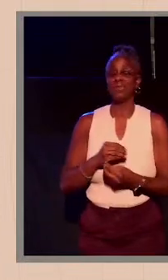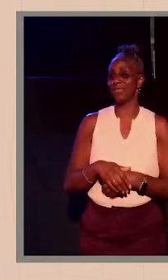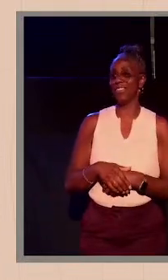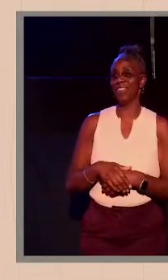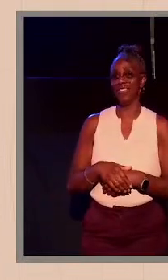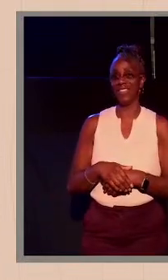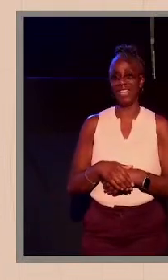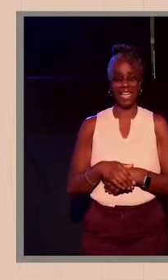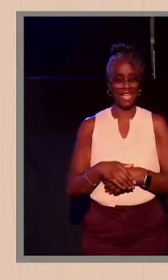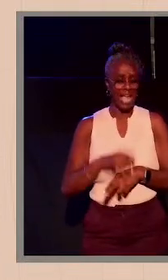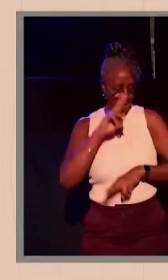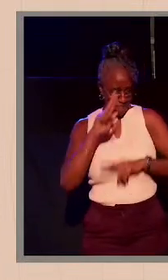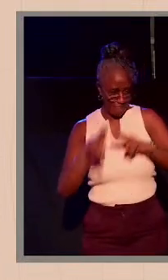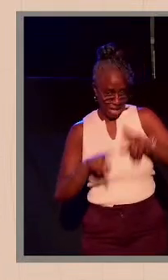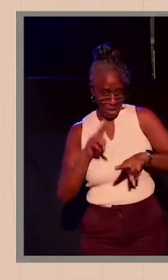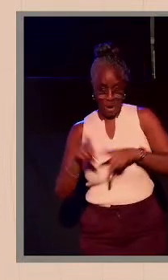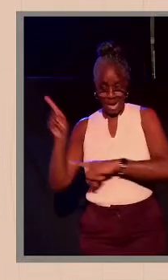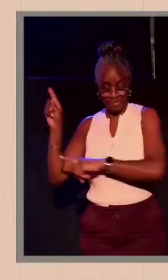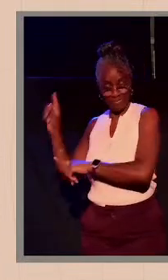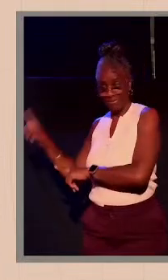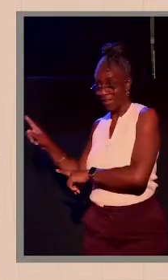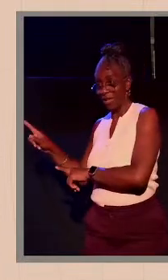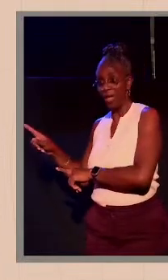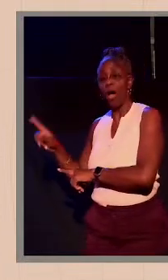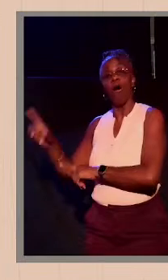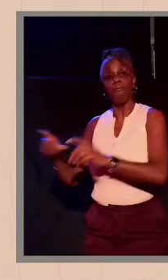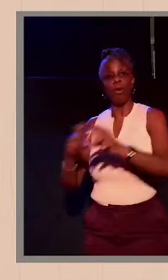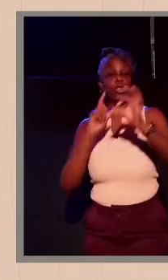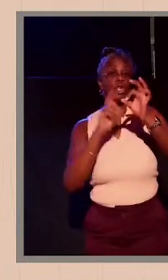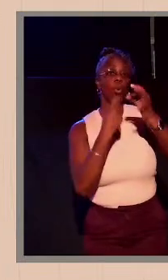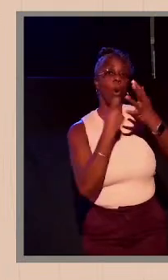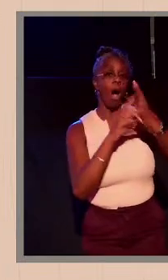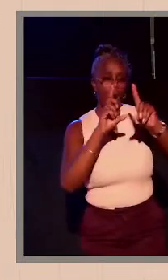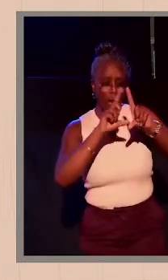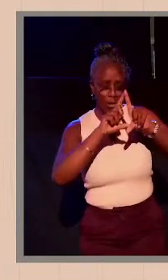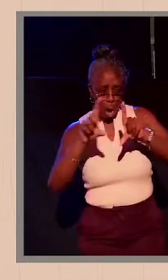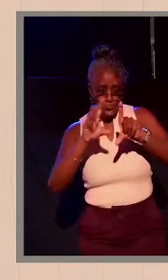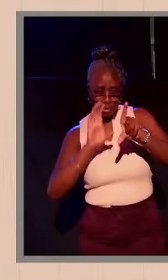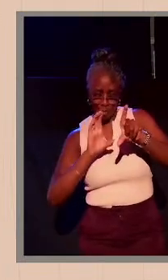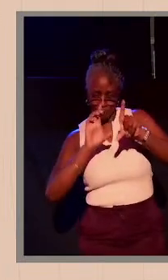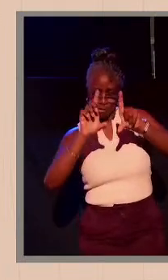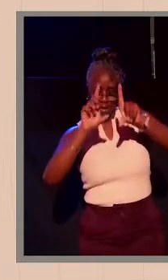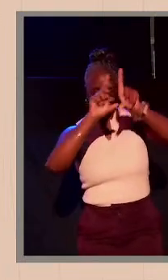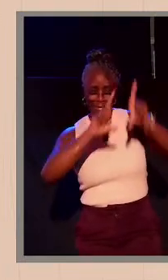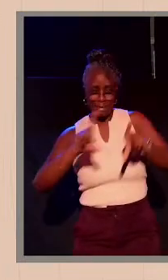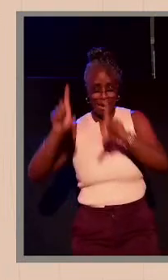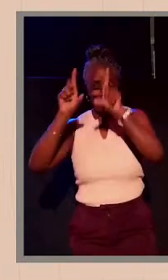badly and we can make everything better. So please do follow that QR code, fill in the evaluation survey. Thank you.